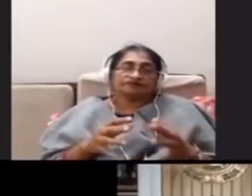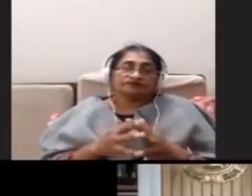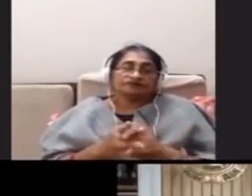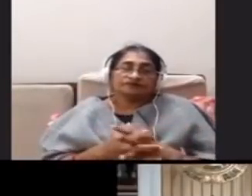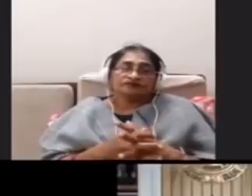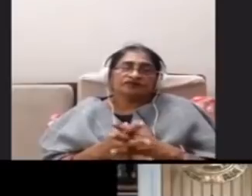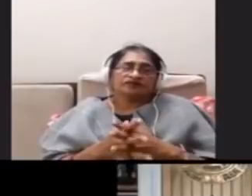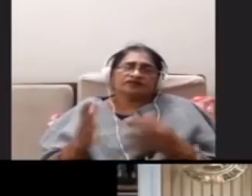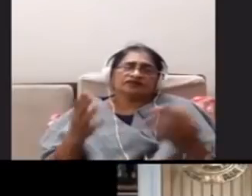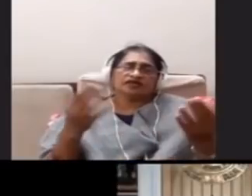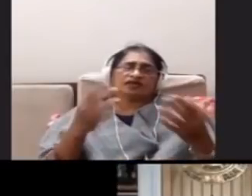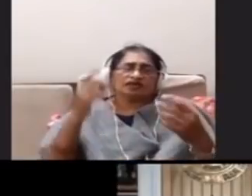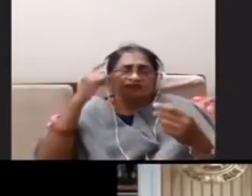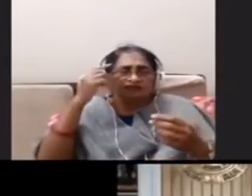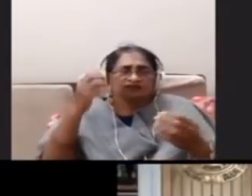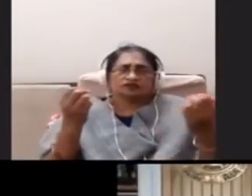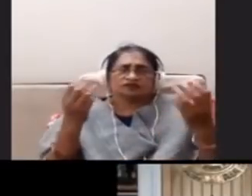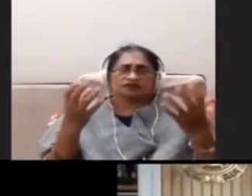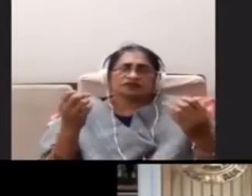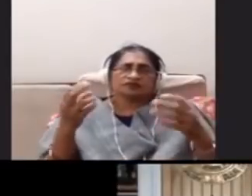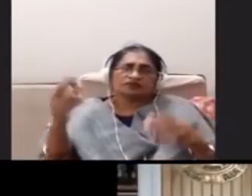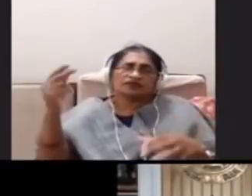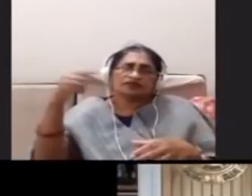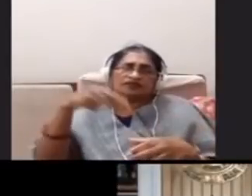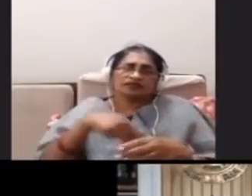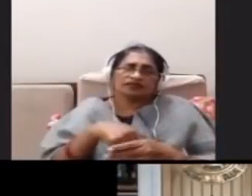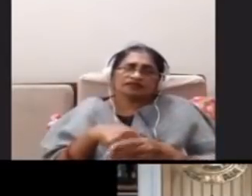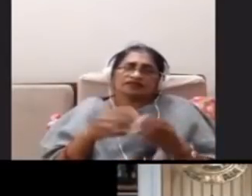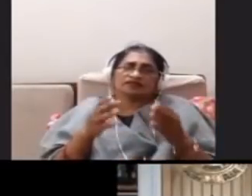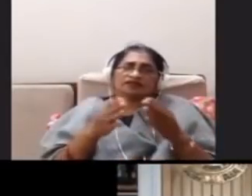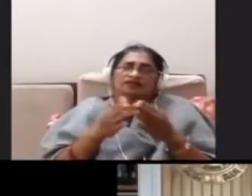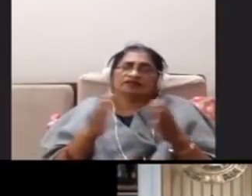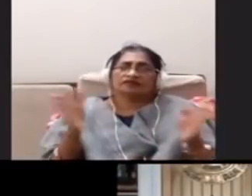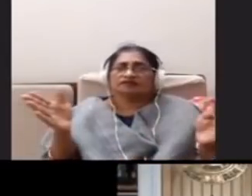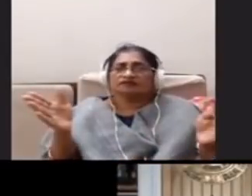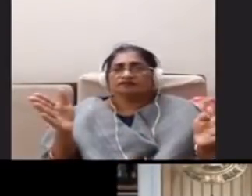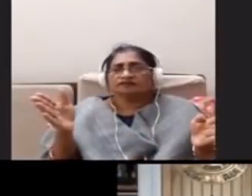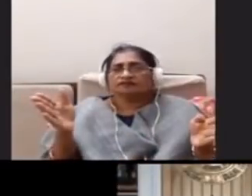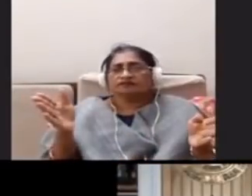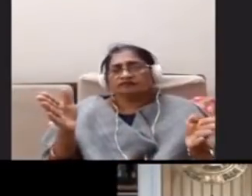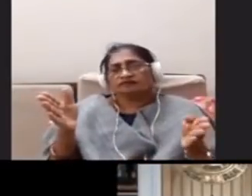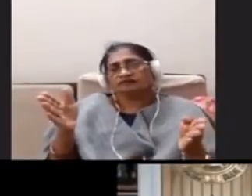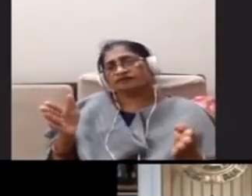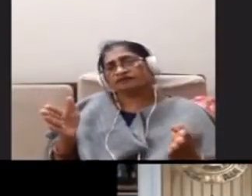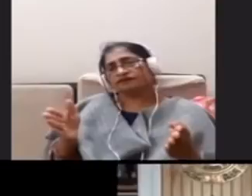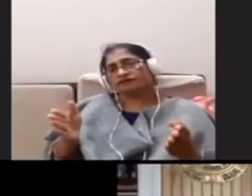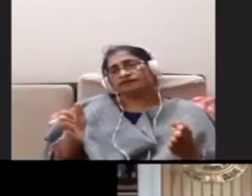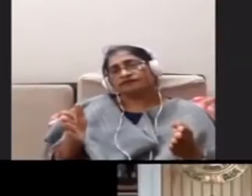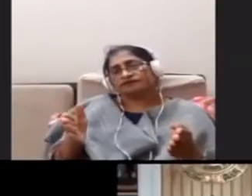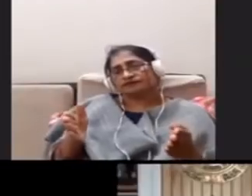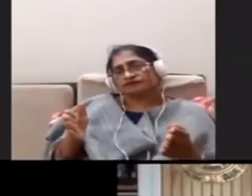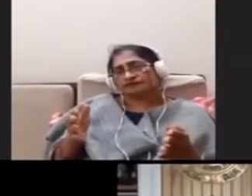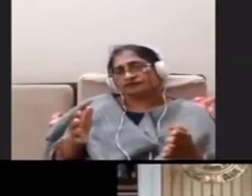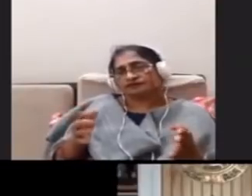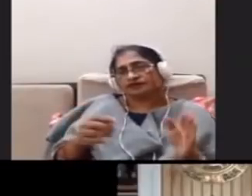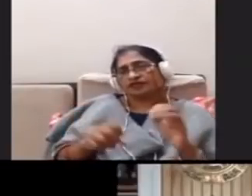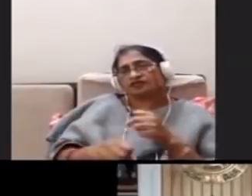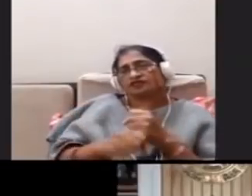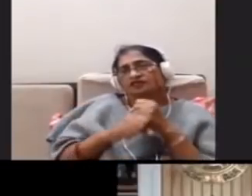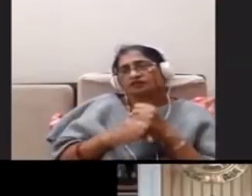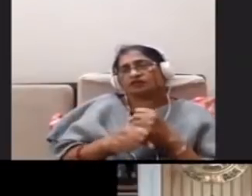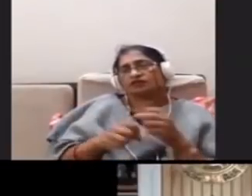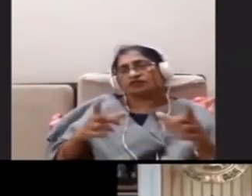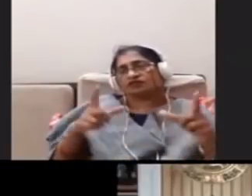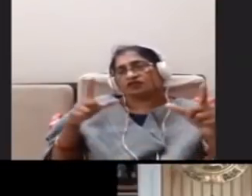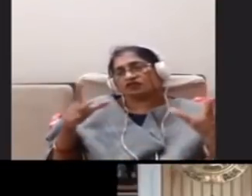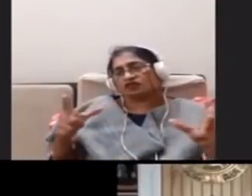in several causes and in bringing about awareness of several different causes such as ours, and your support means a lot to us. And I will